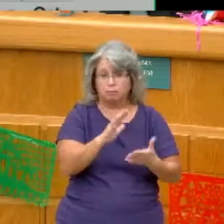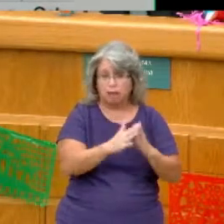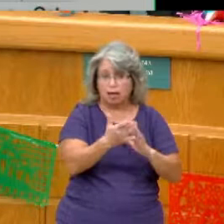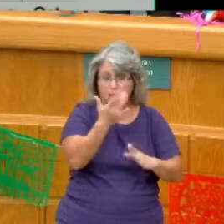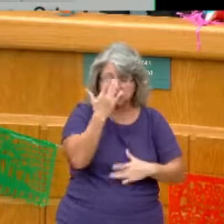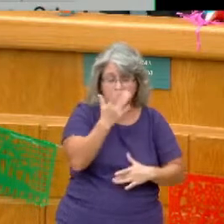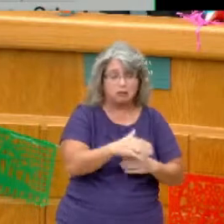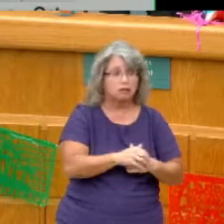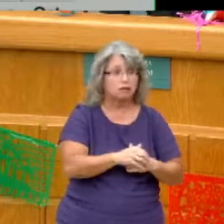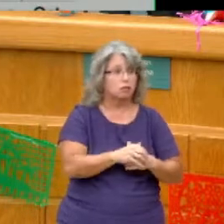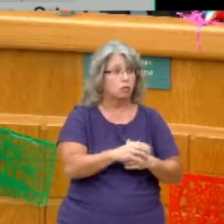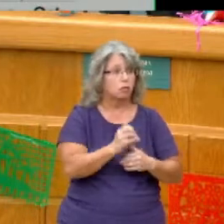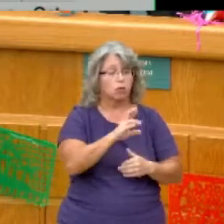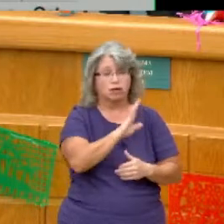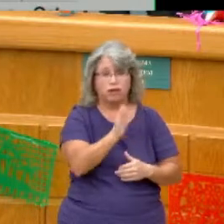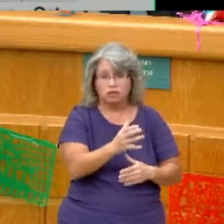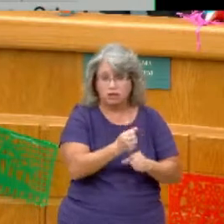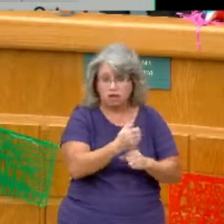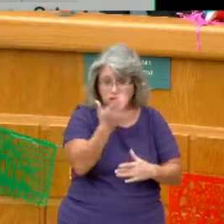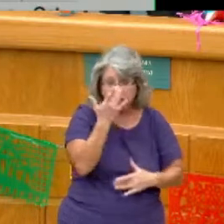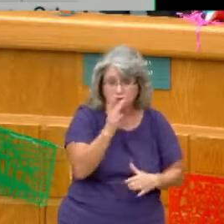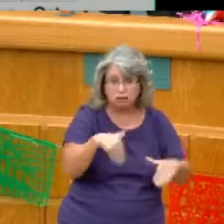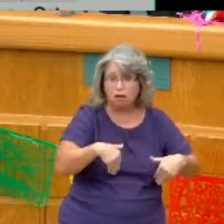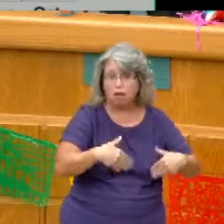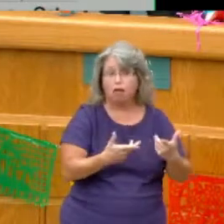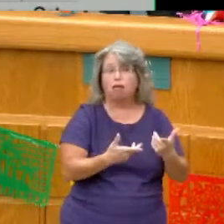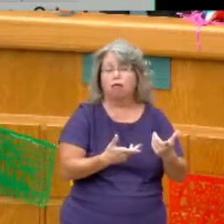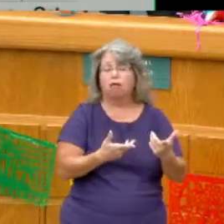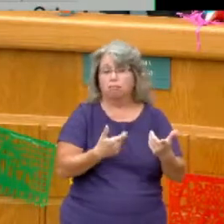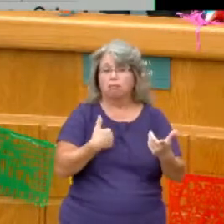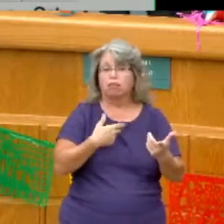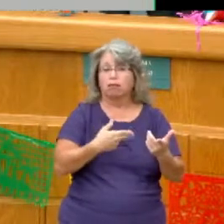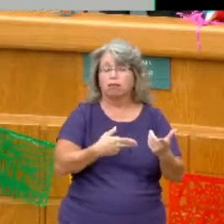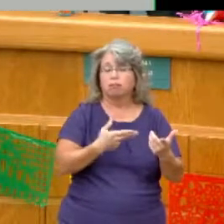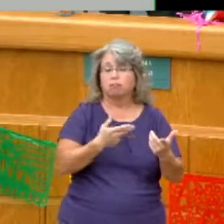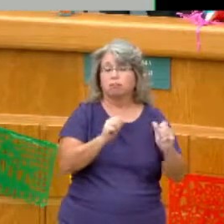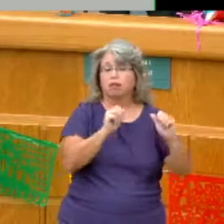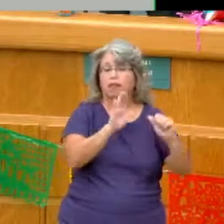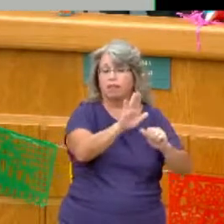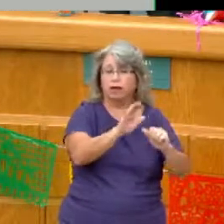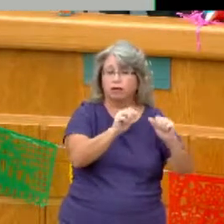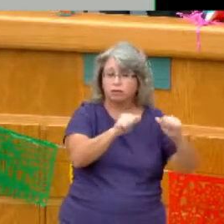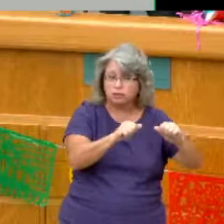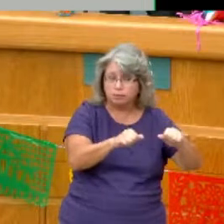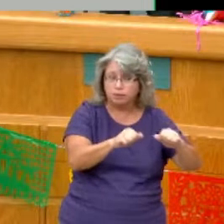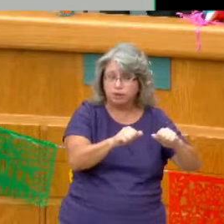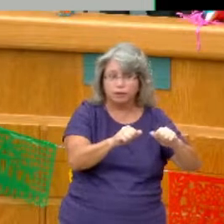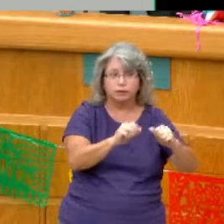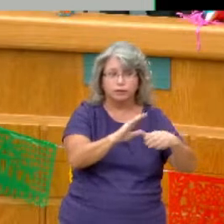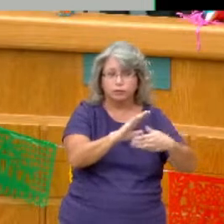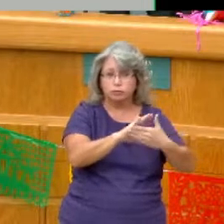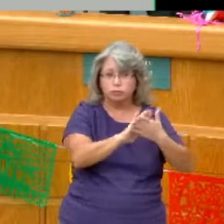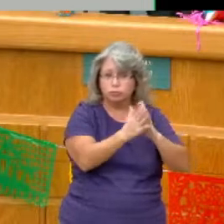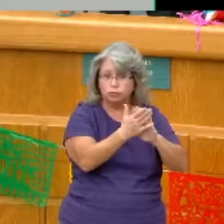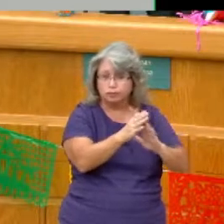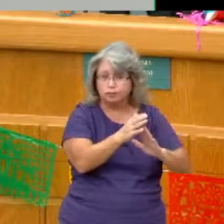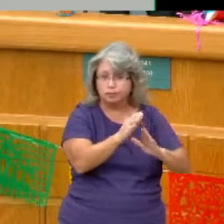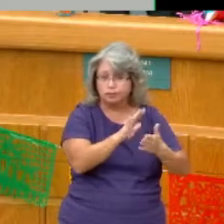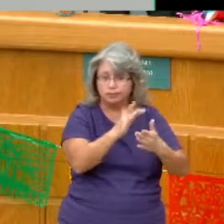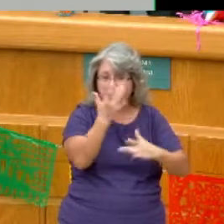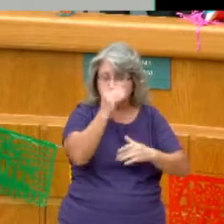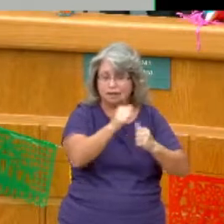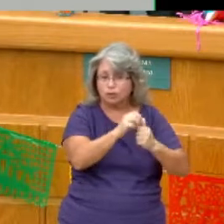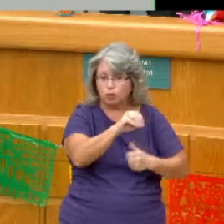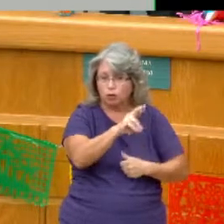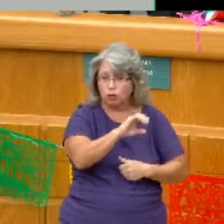being susceptible to COVID. So that's how we run these 2 scenarios, and let's see how they look. Again, in red, we have